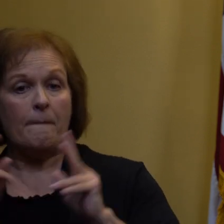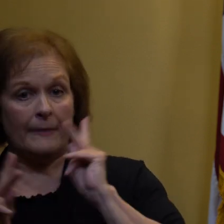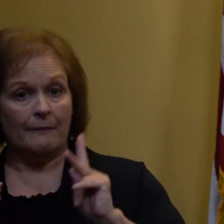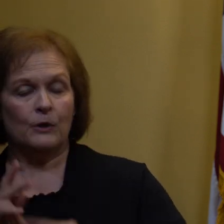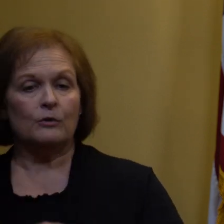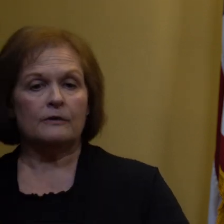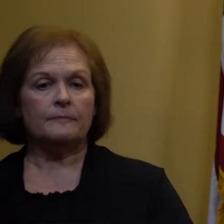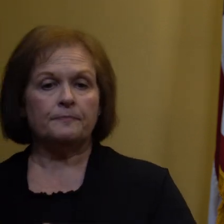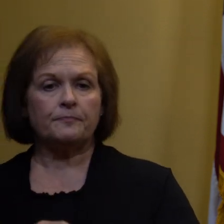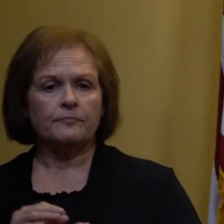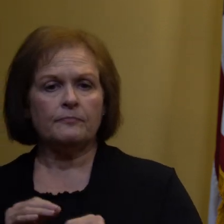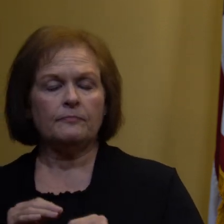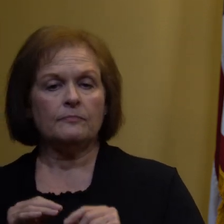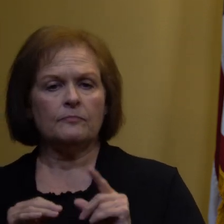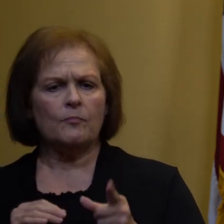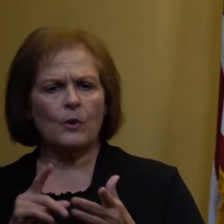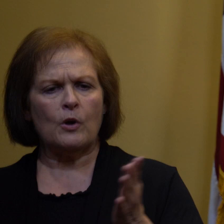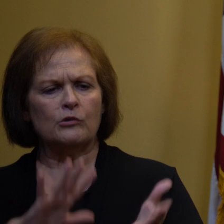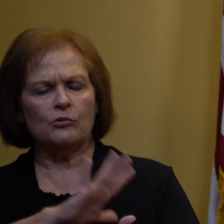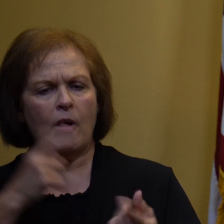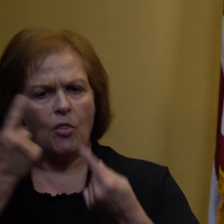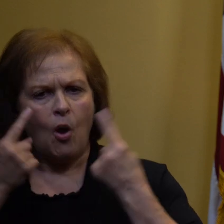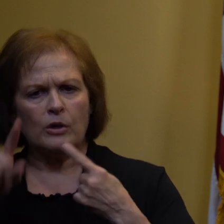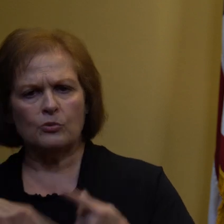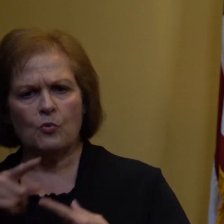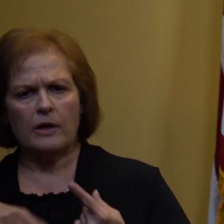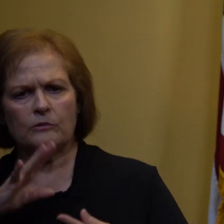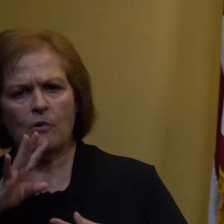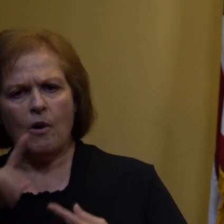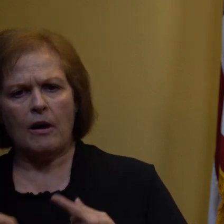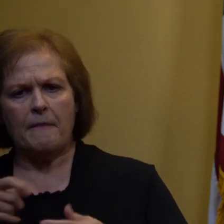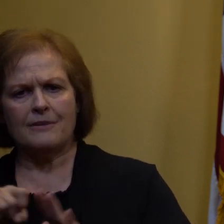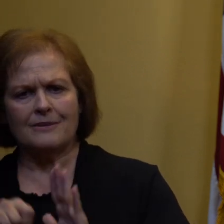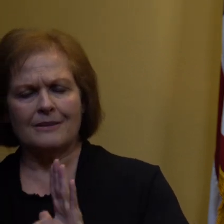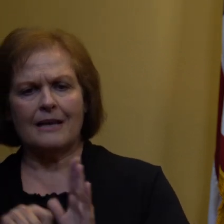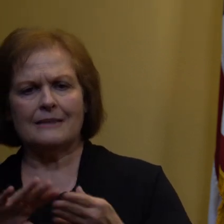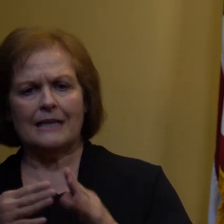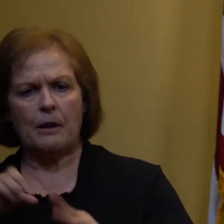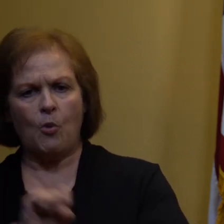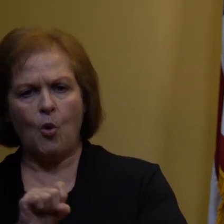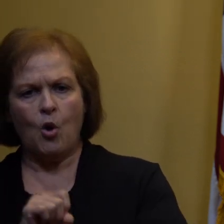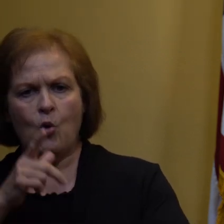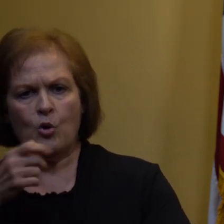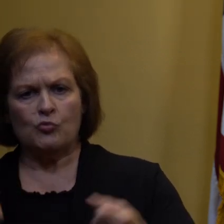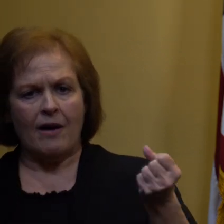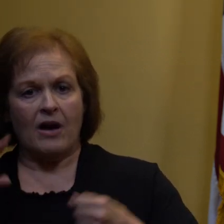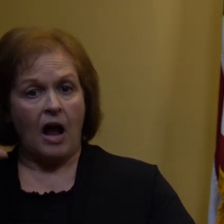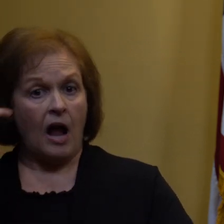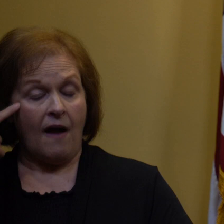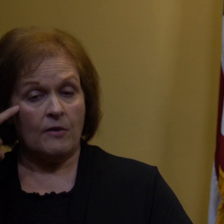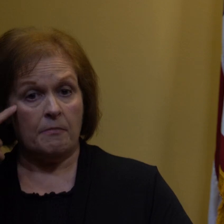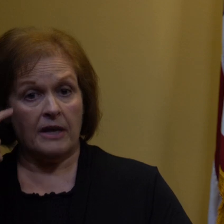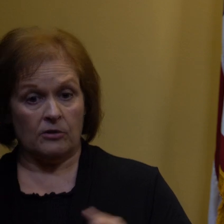question against that as well. What are your thoughts when it comes to a state or city employee who's driving a government vehicle and gets in